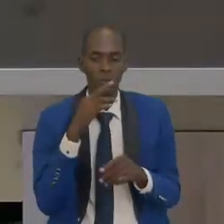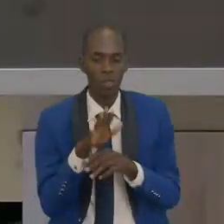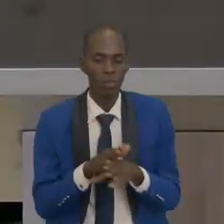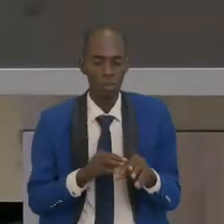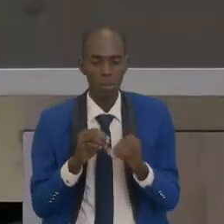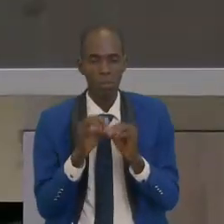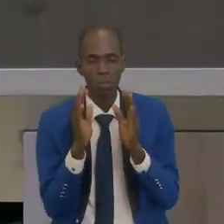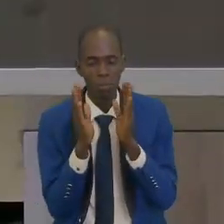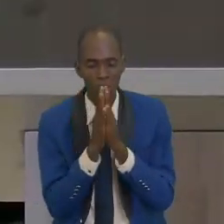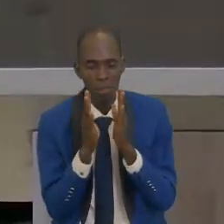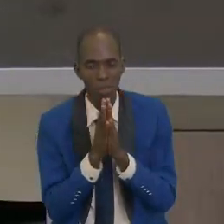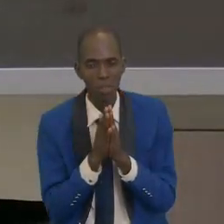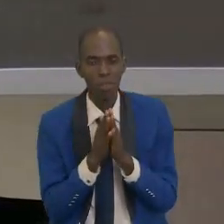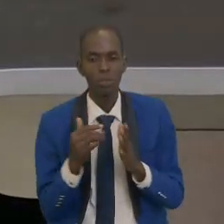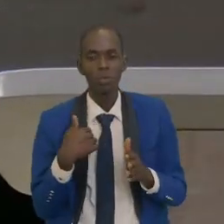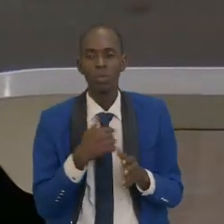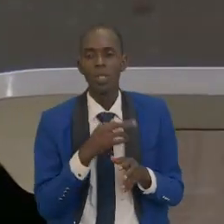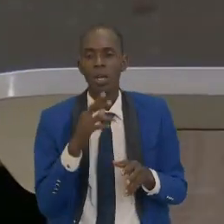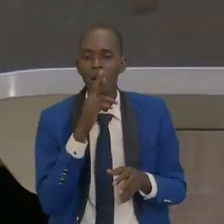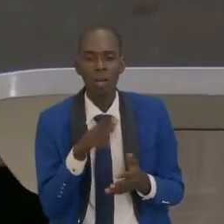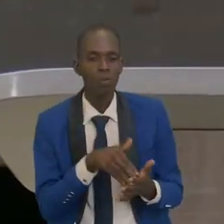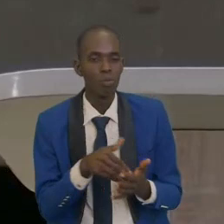thoughtfully reading the word